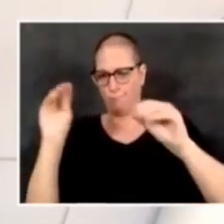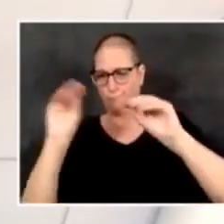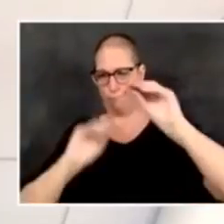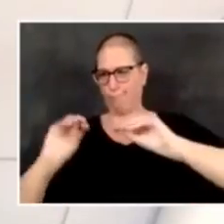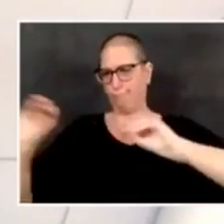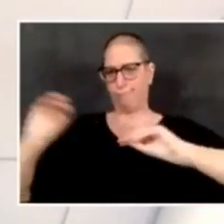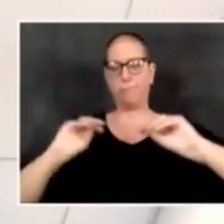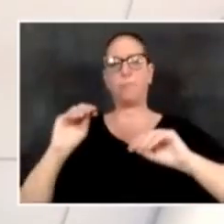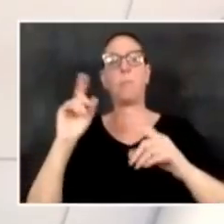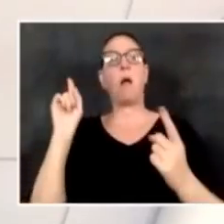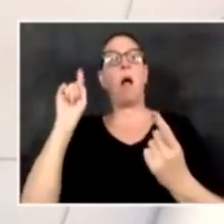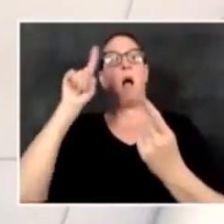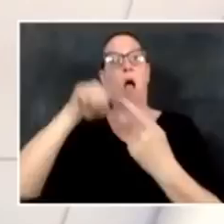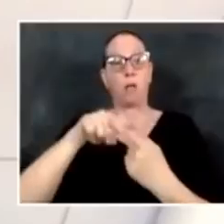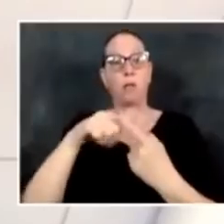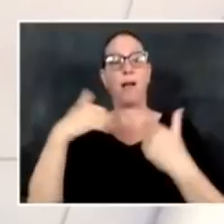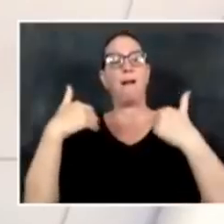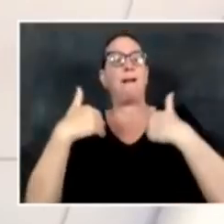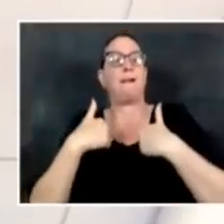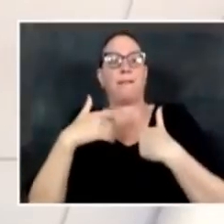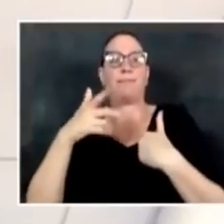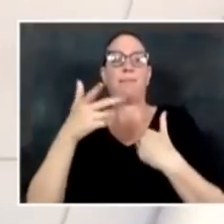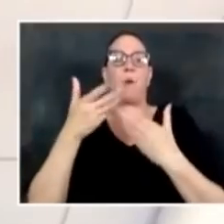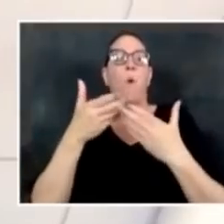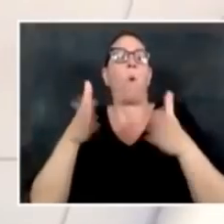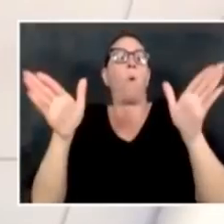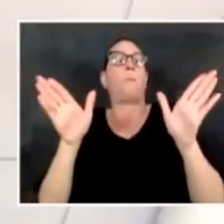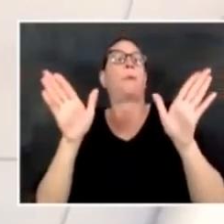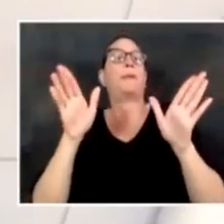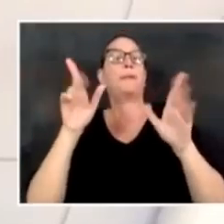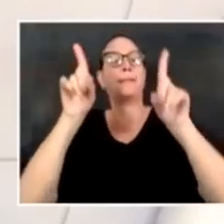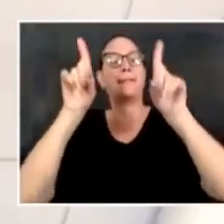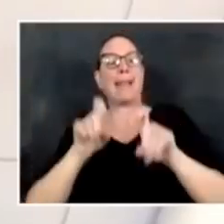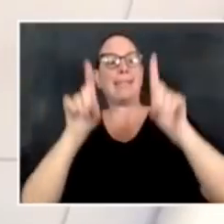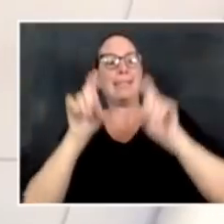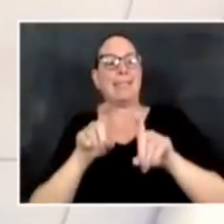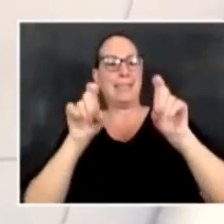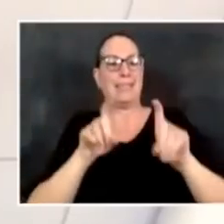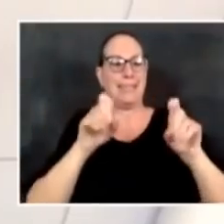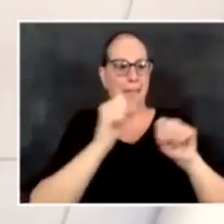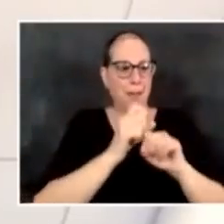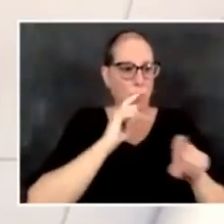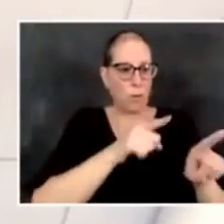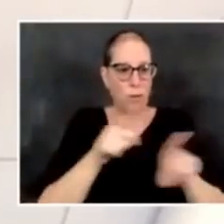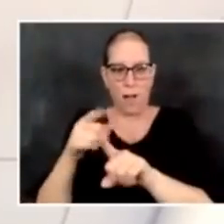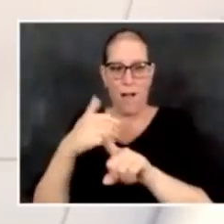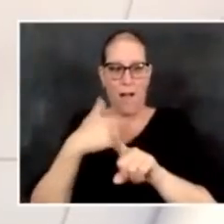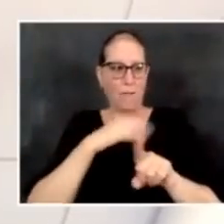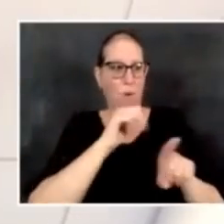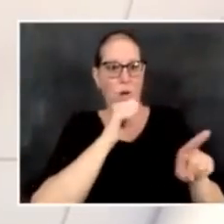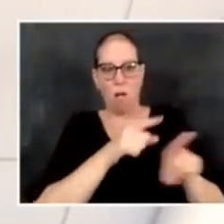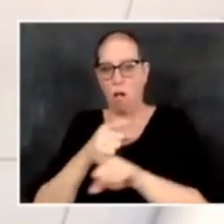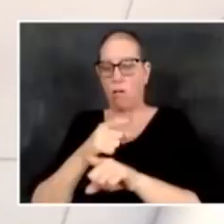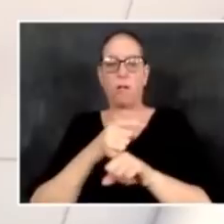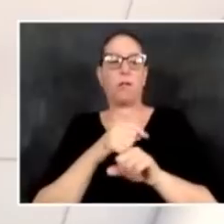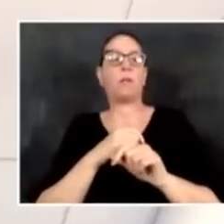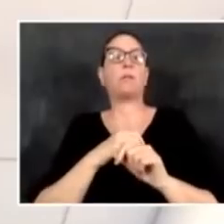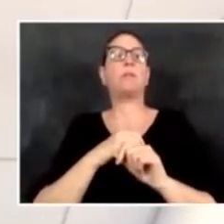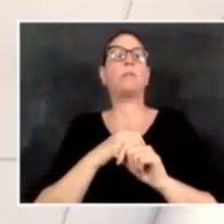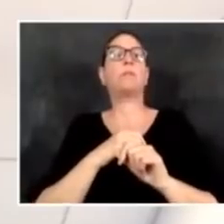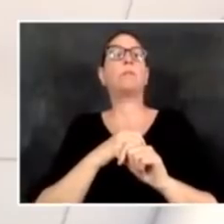week and to the future. With respect to bringing people in from the streets, we've recently brought